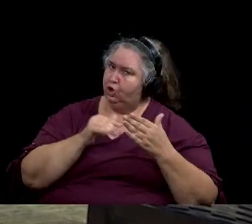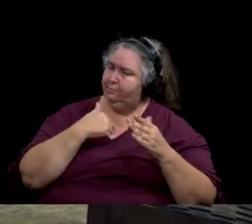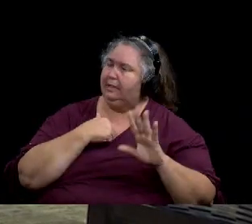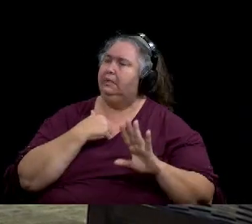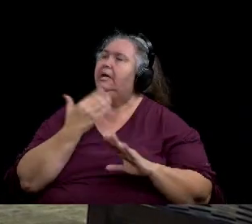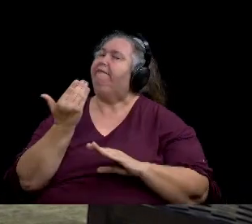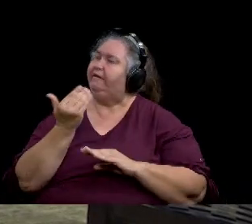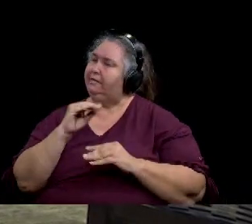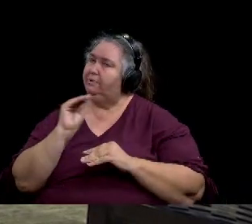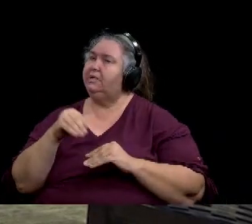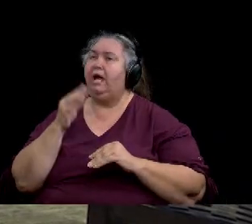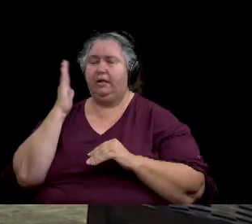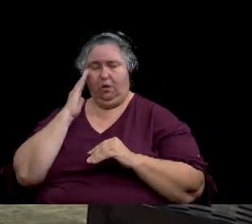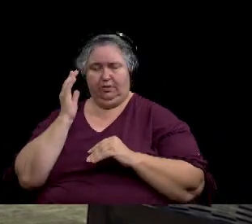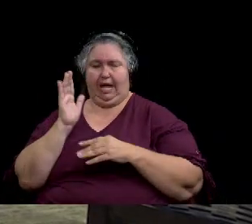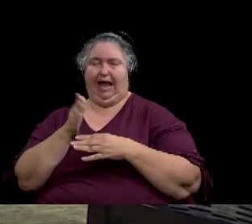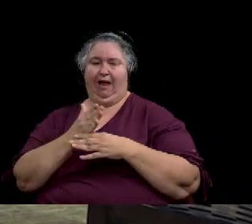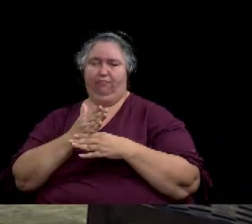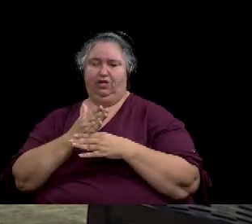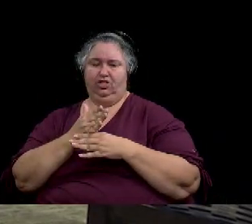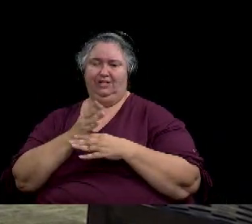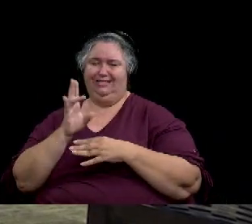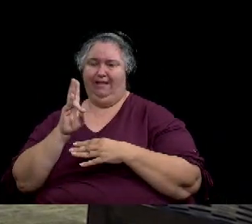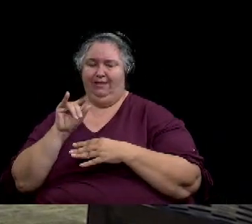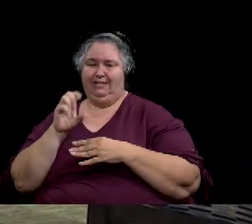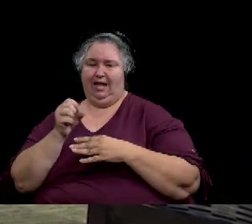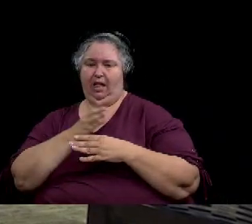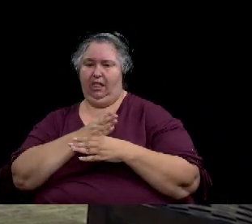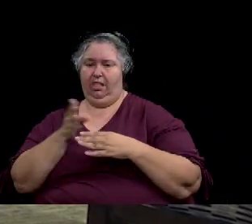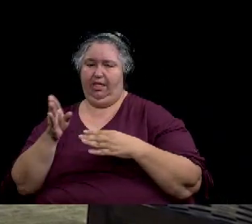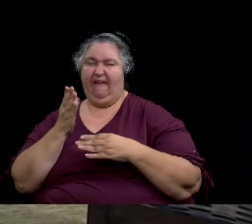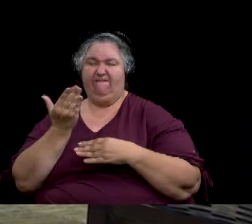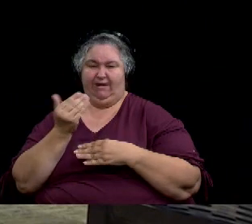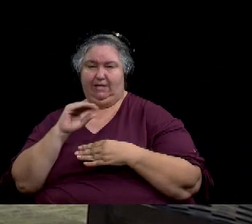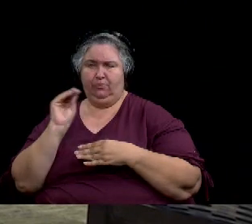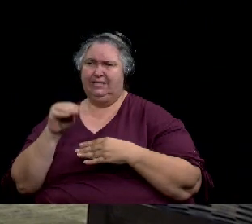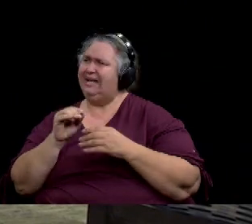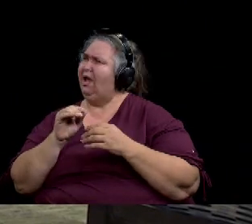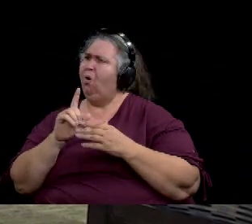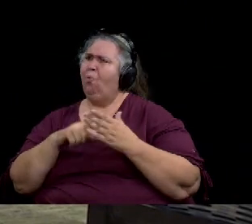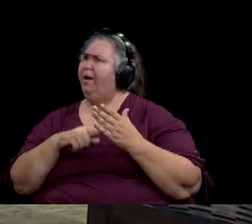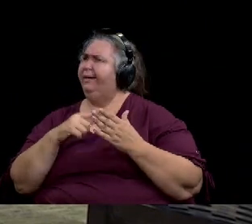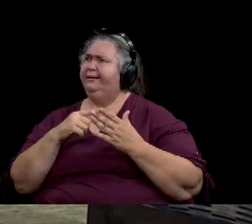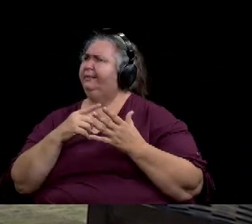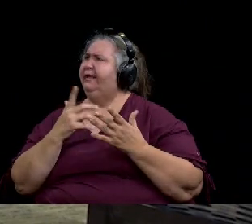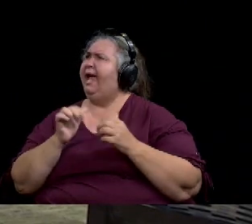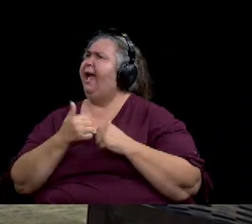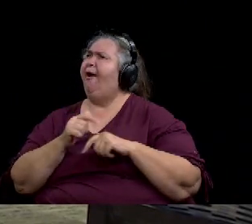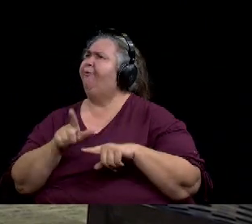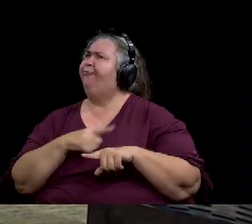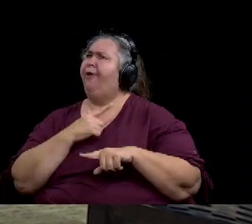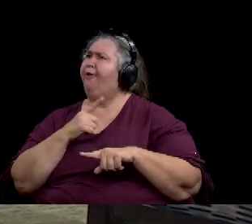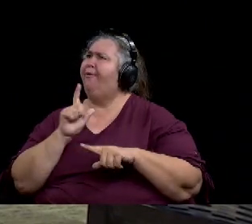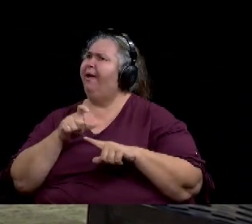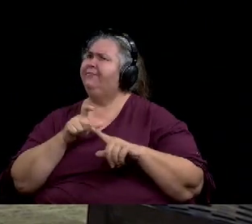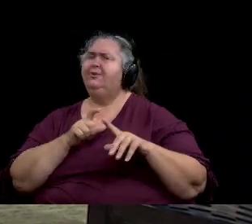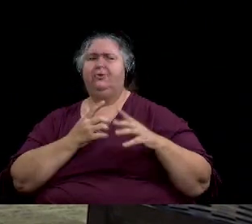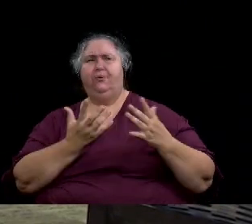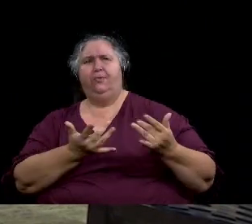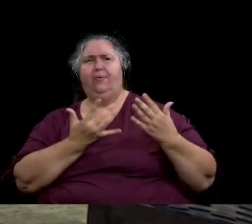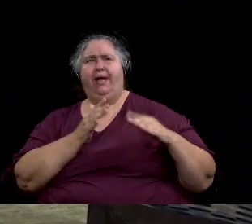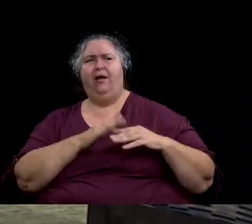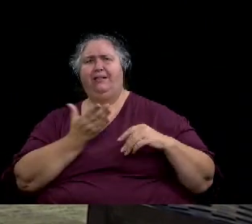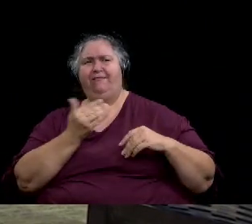obviously is a 7-day rolling average. Approximately, does anybody have any idea how long we'd have to be sit on that